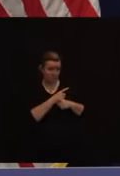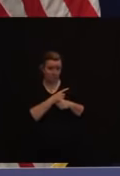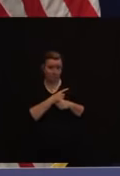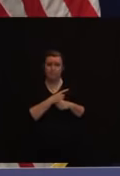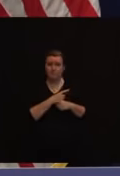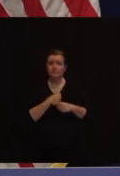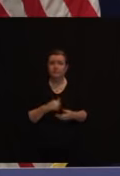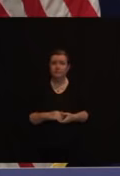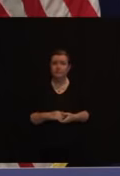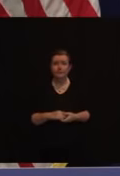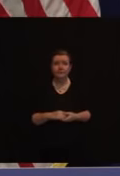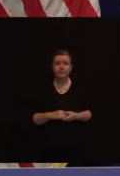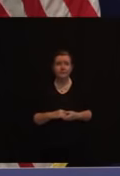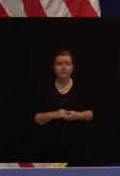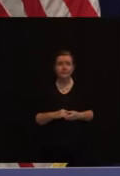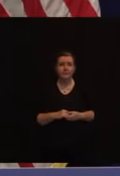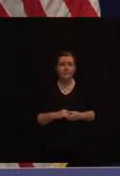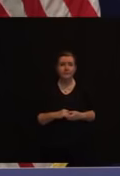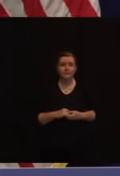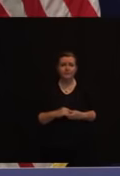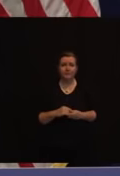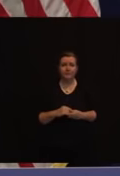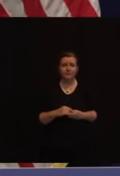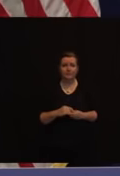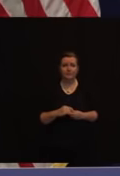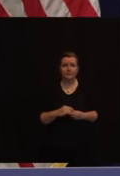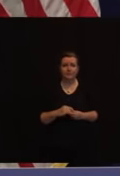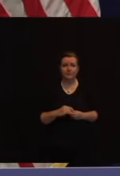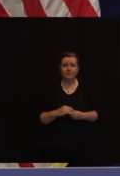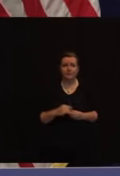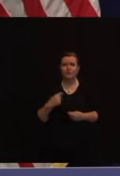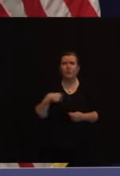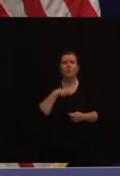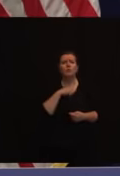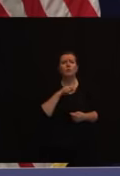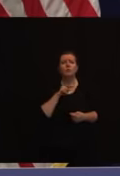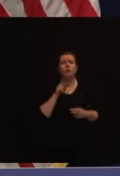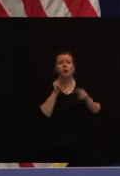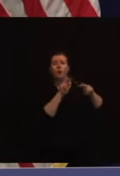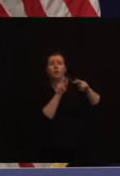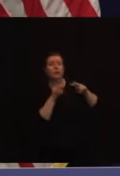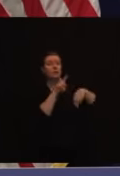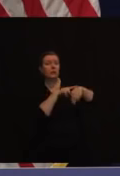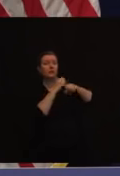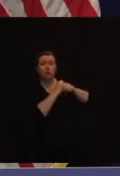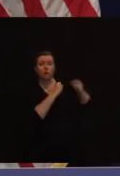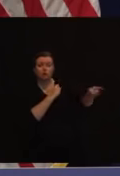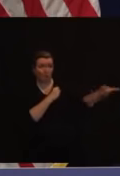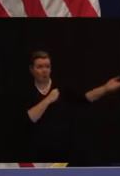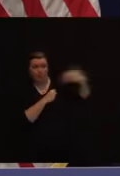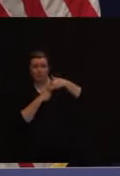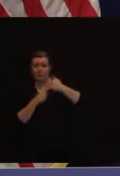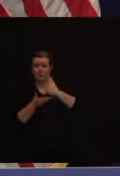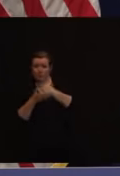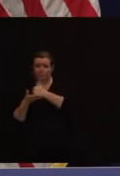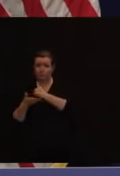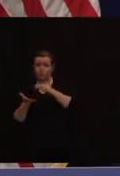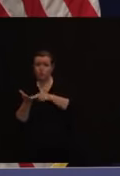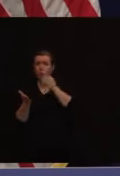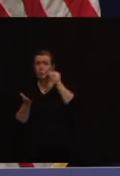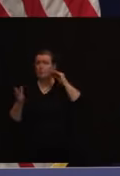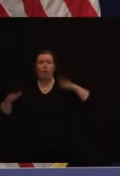are actively and have actively looked at National Guard in the nursing homes. I've got nothing new on that at the moment, but that is something that is